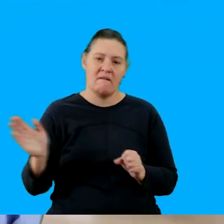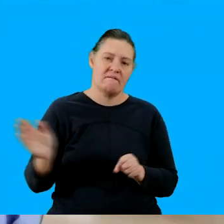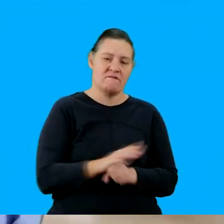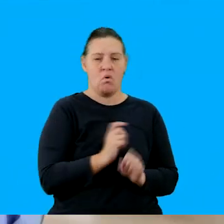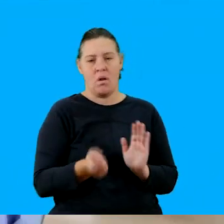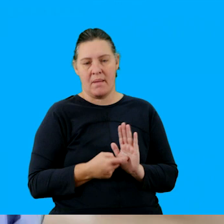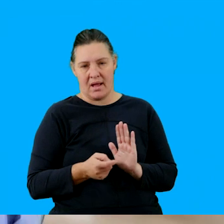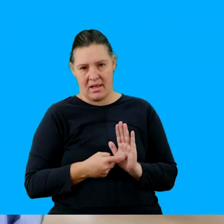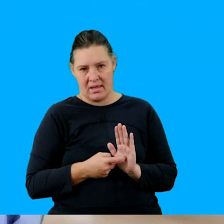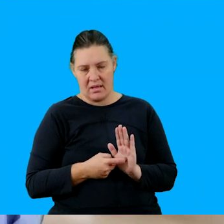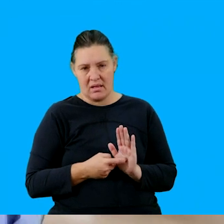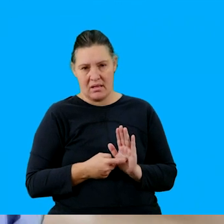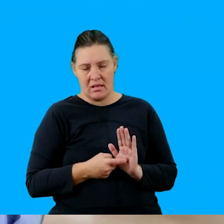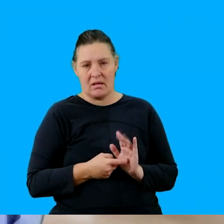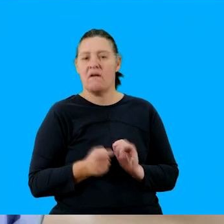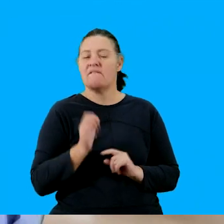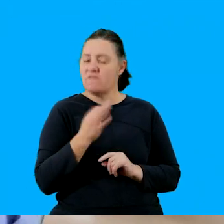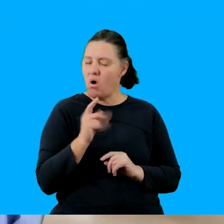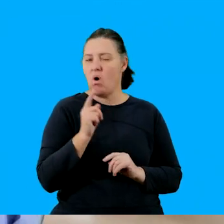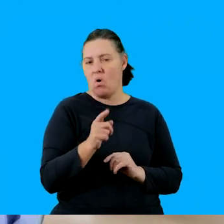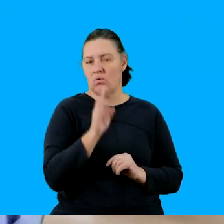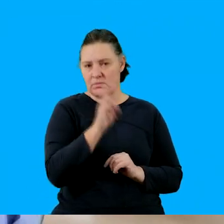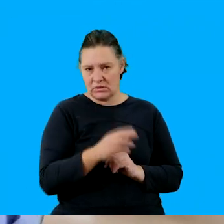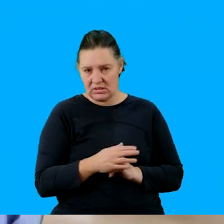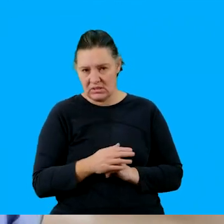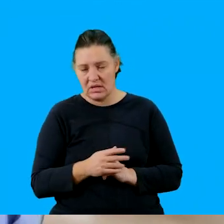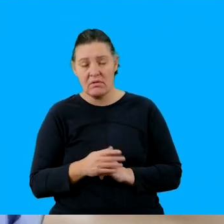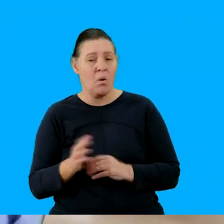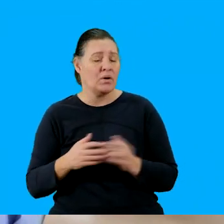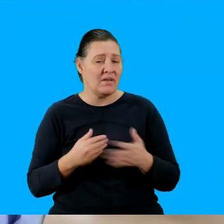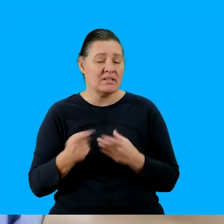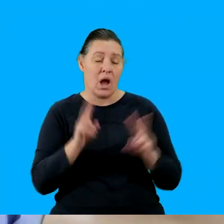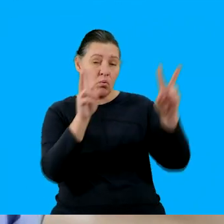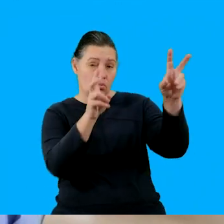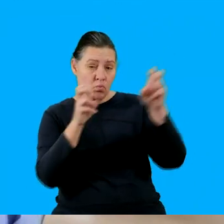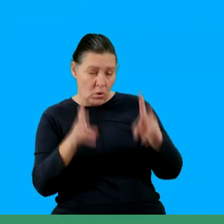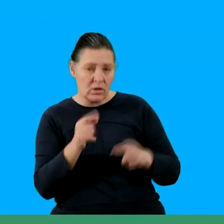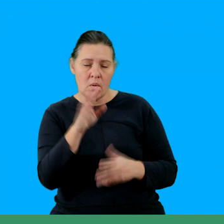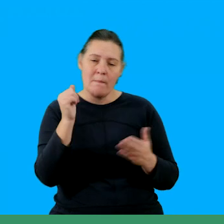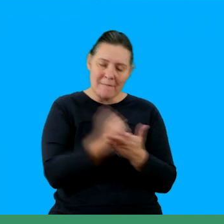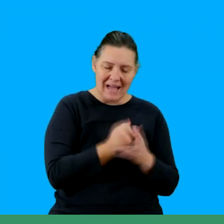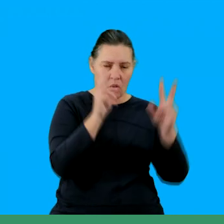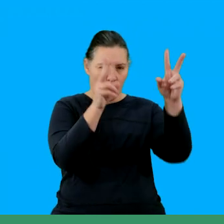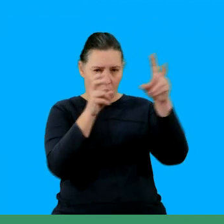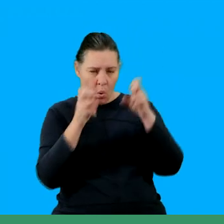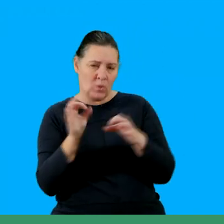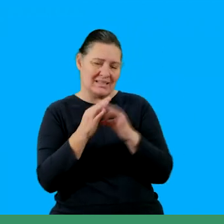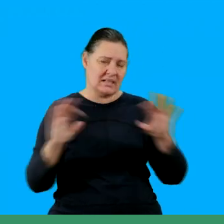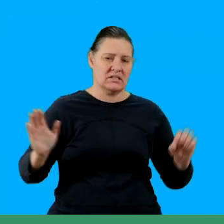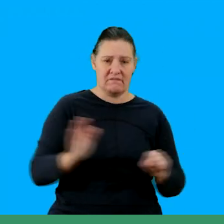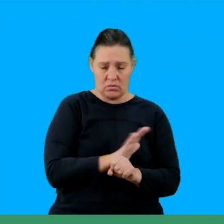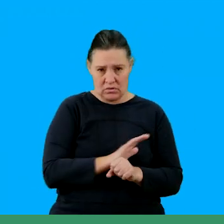a full mark or full credit for such a response. So remember, whenever they say quote, you need to quote